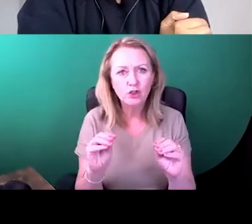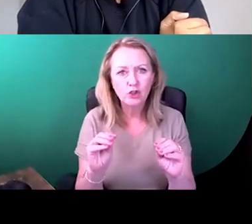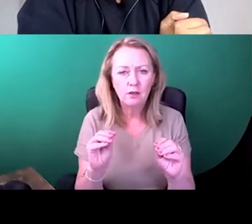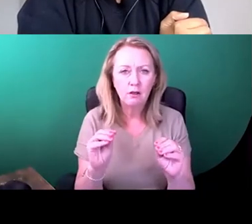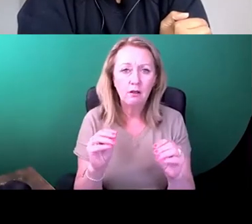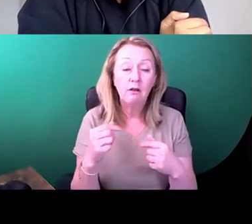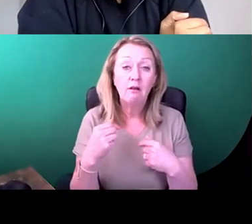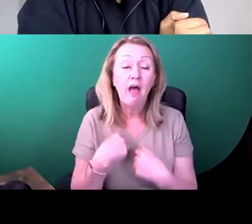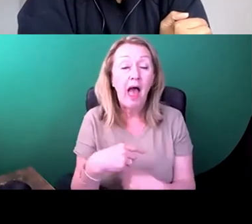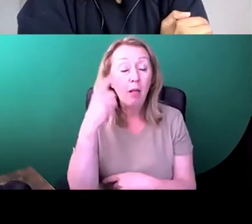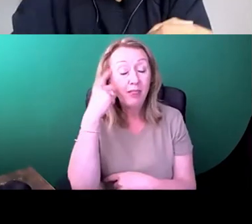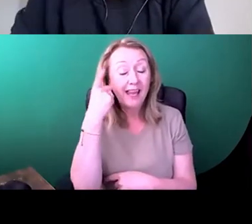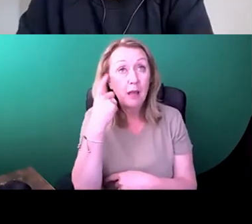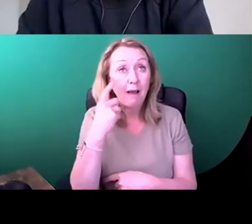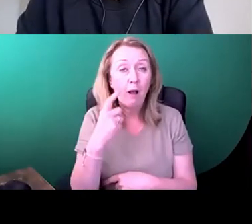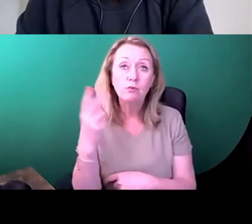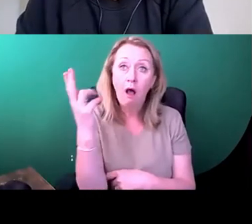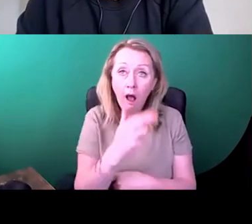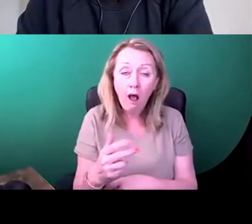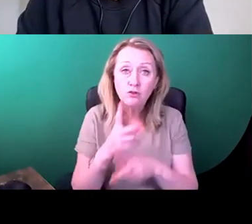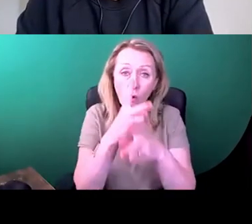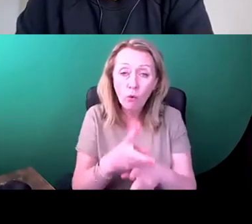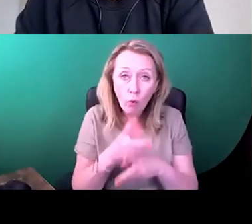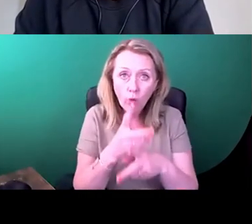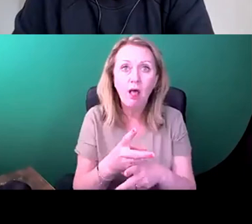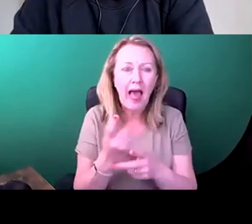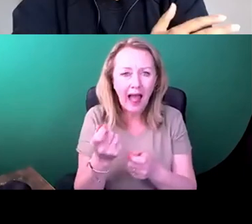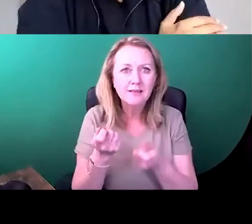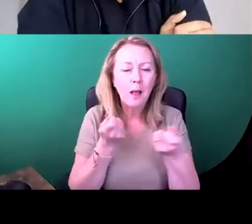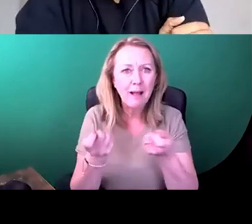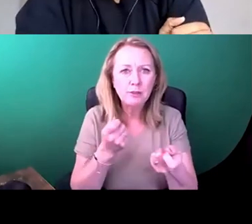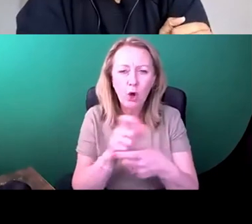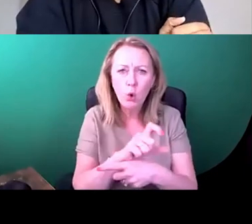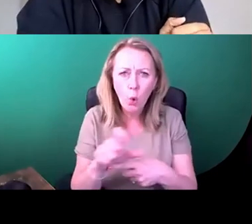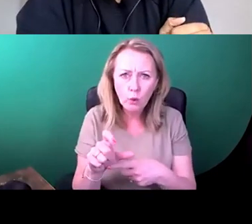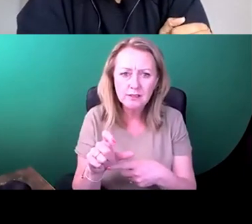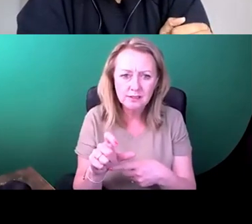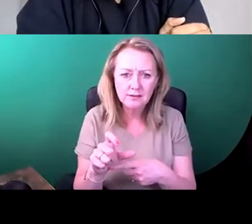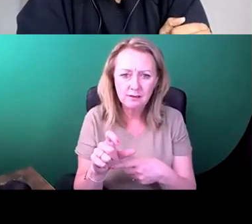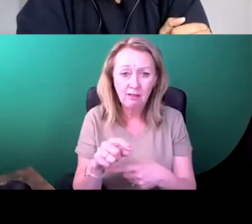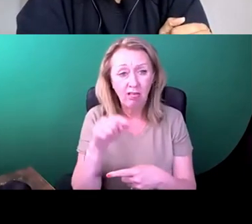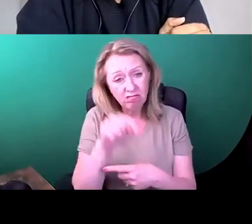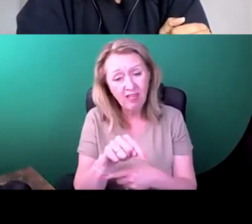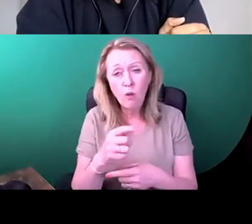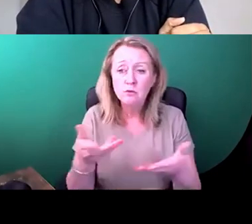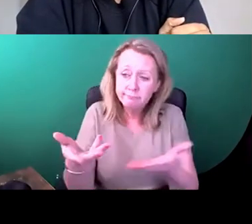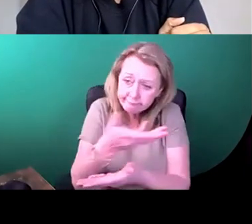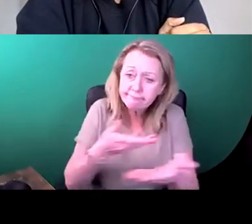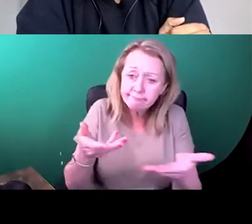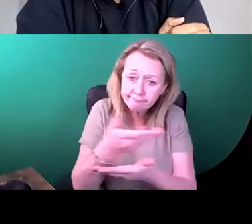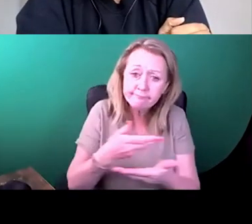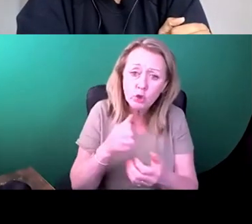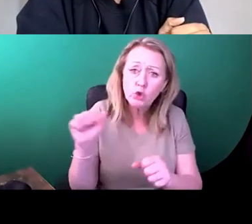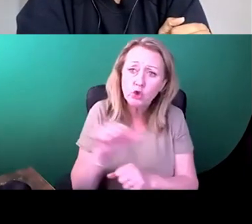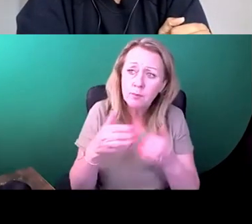art, curatorial and or cultural management courses. These conversations, of course, sit within the wider discussion of